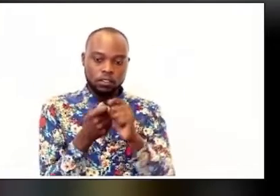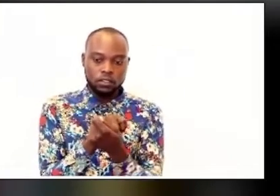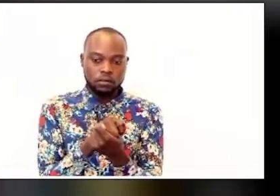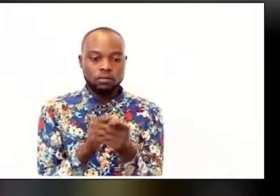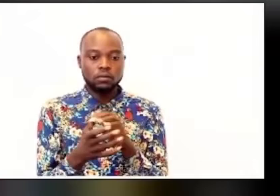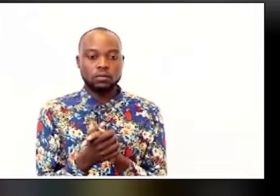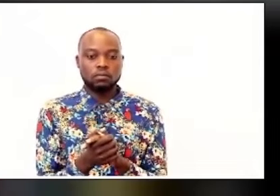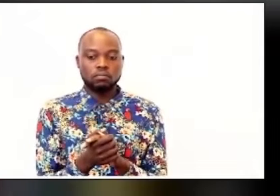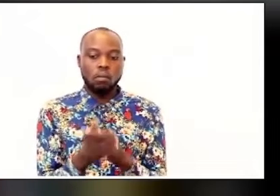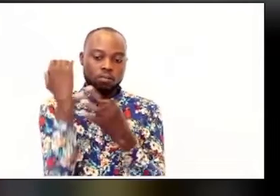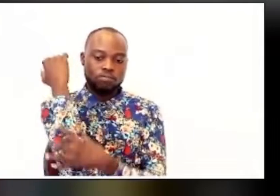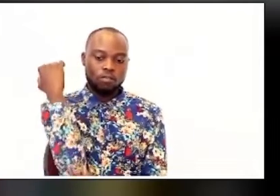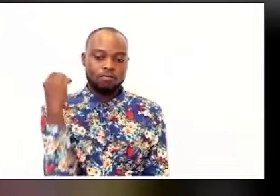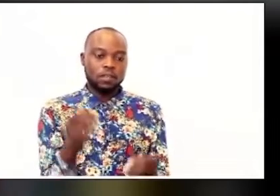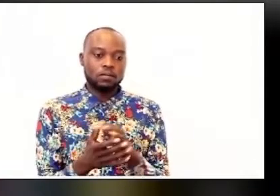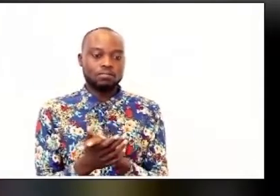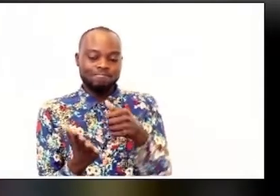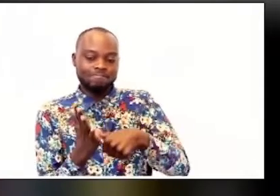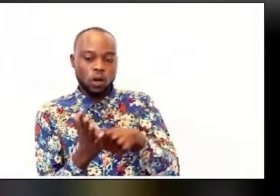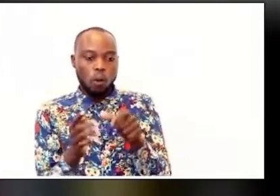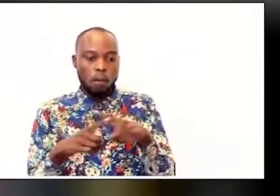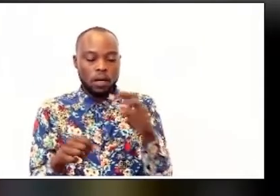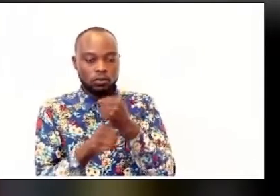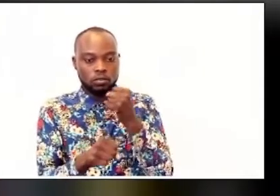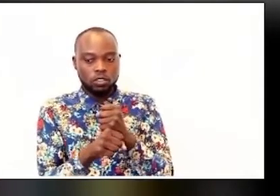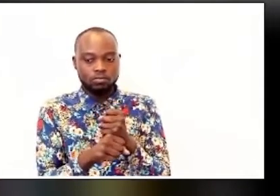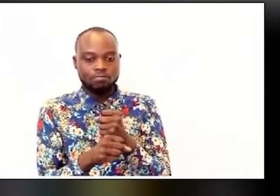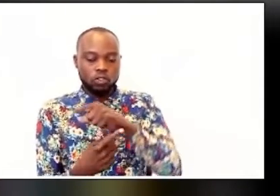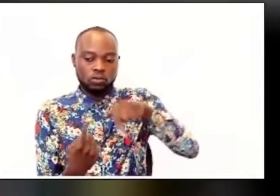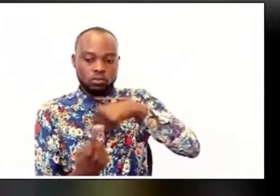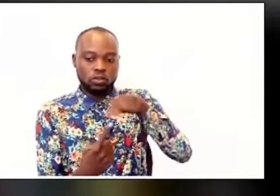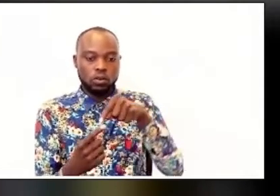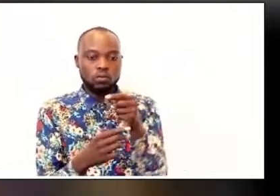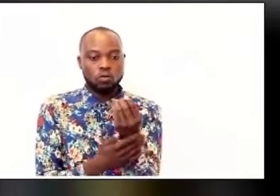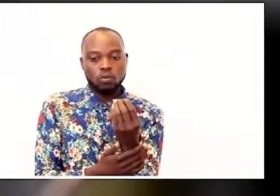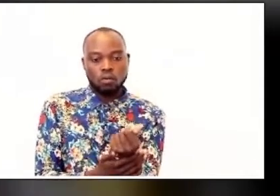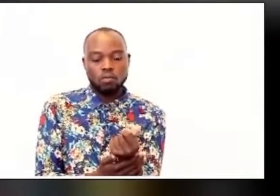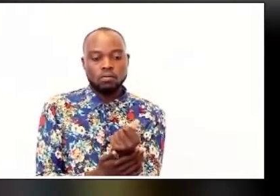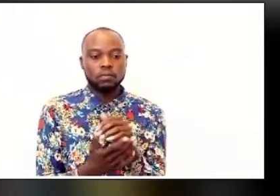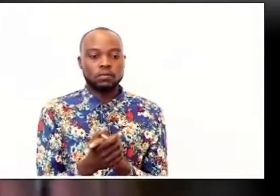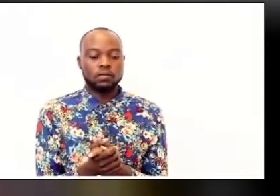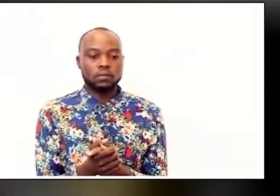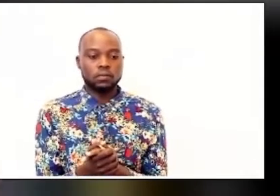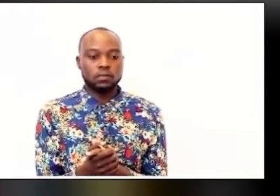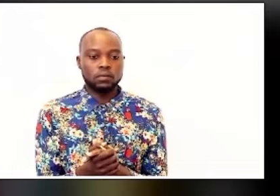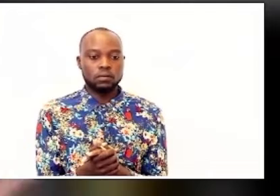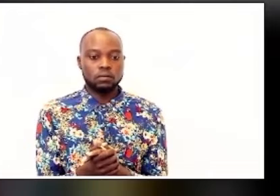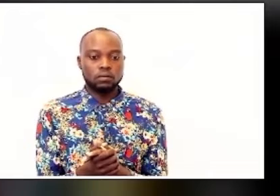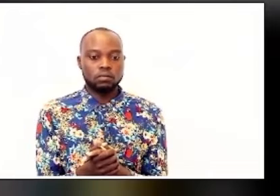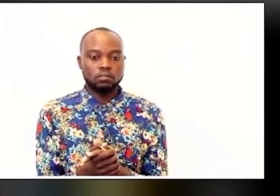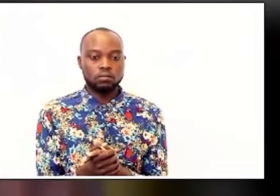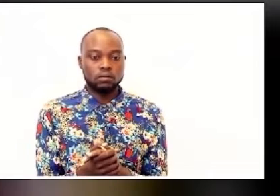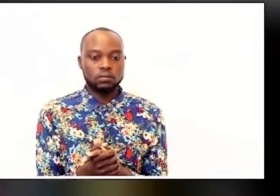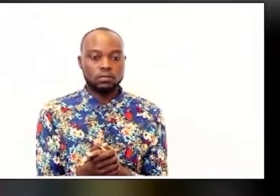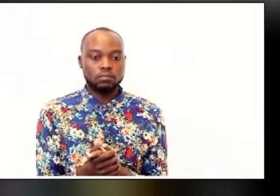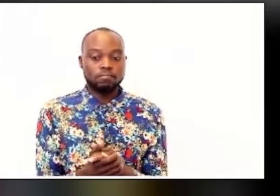debt, poverty, unemployment, socioeconomic exclusion, inequality, you name them. And some of this also includes,